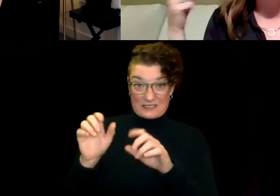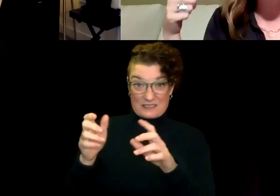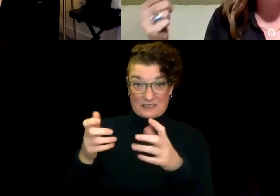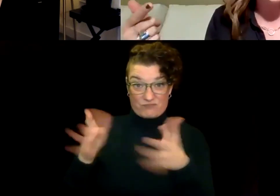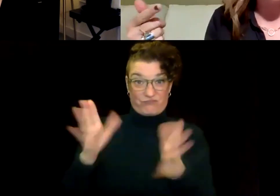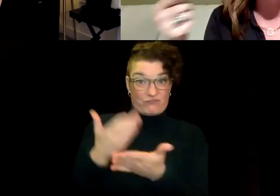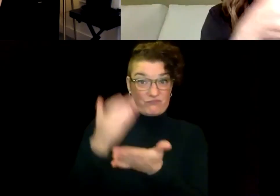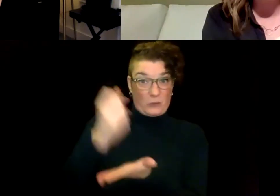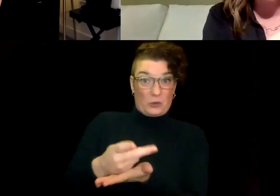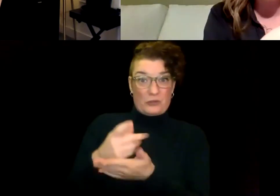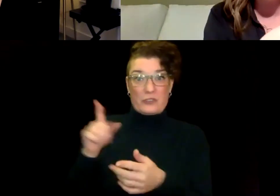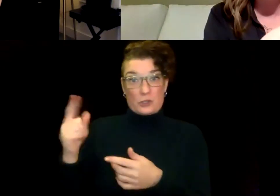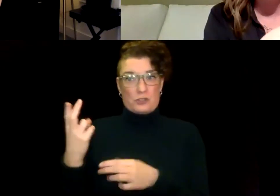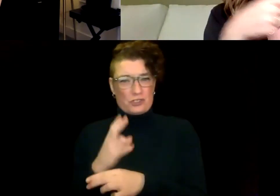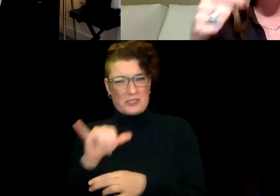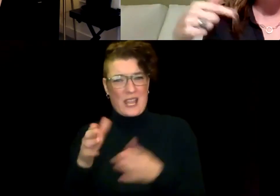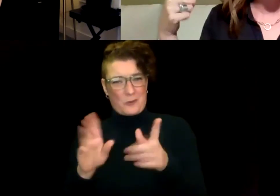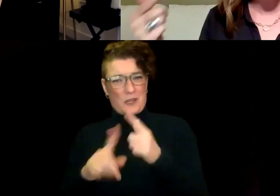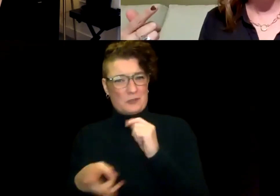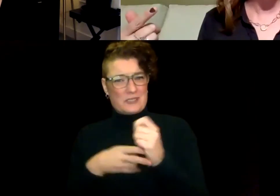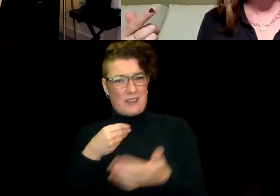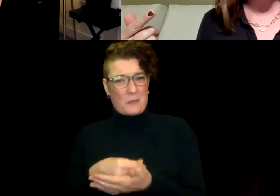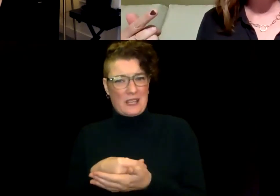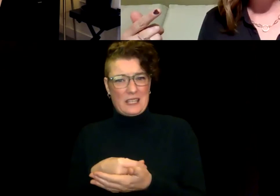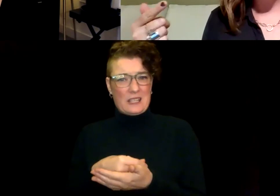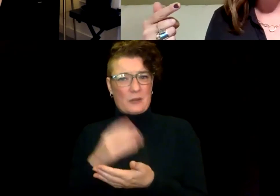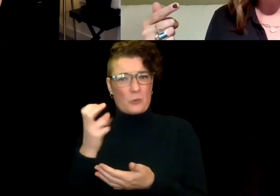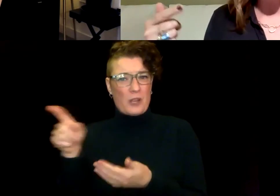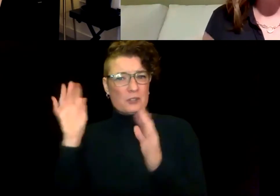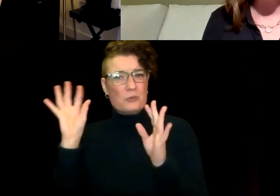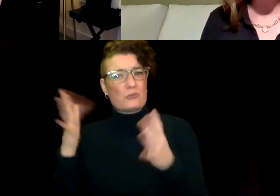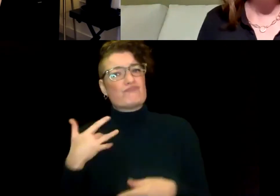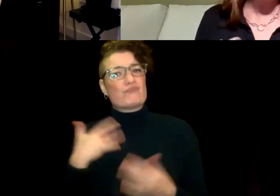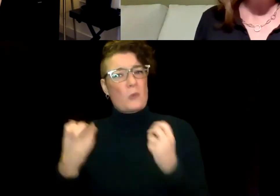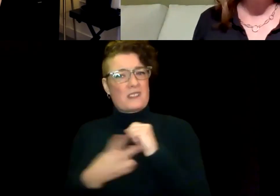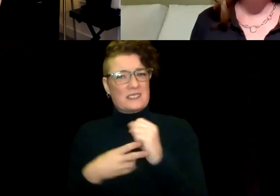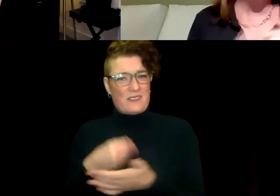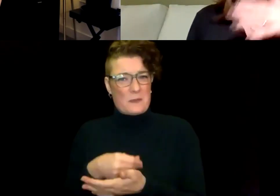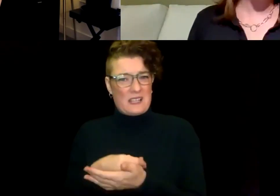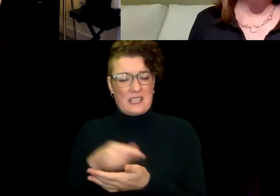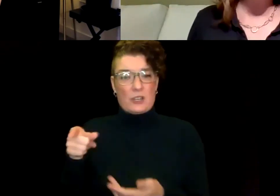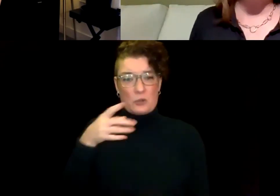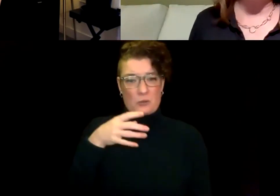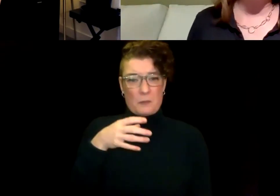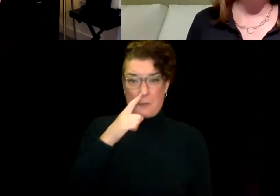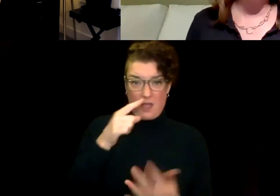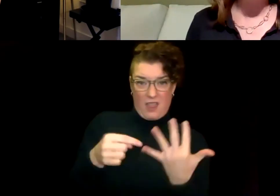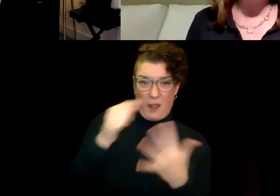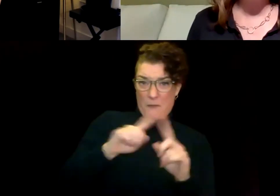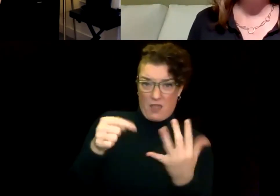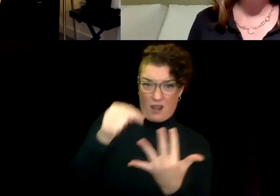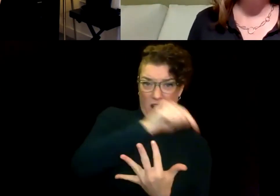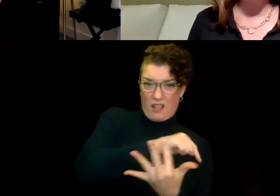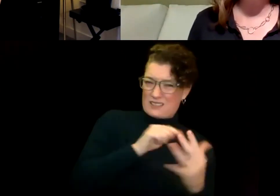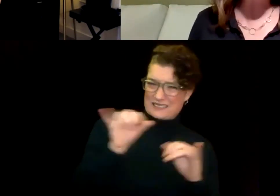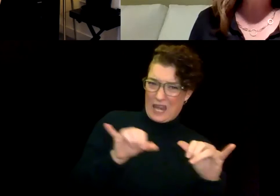are just invoking this as a cost saving measure when it suits you, you know, and you're ignoring it in all these other cases.